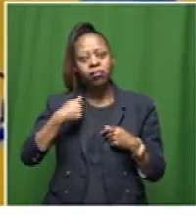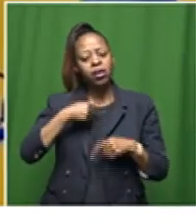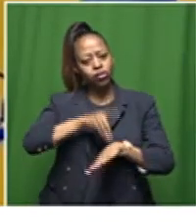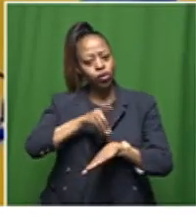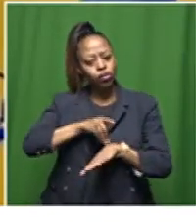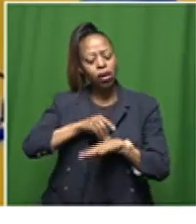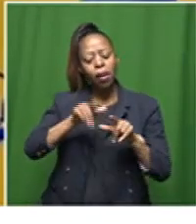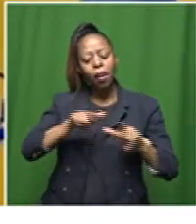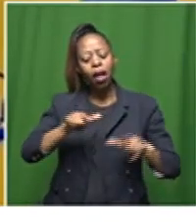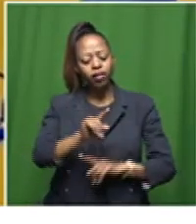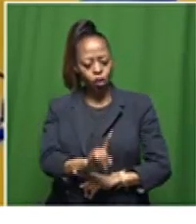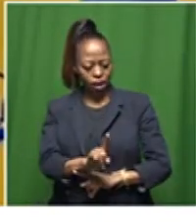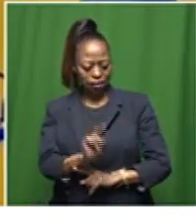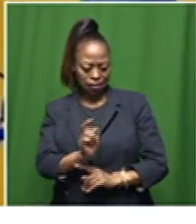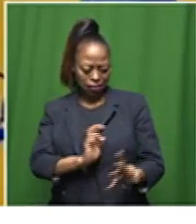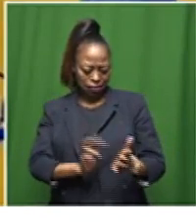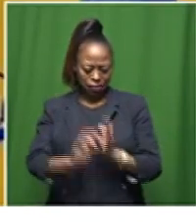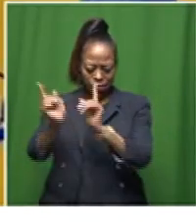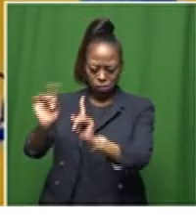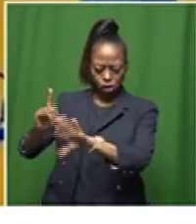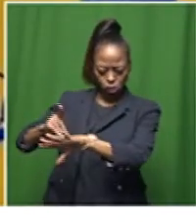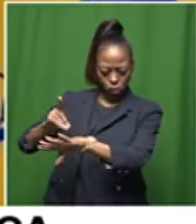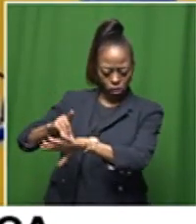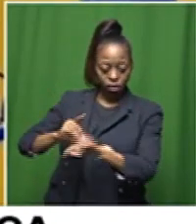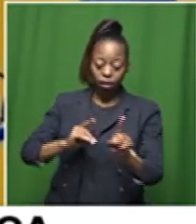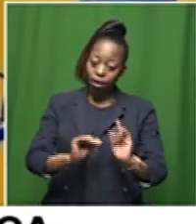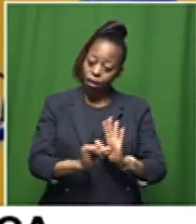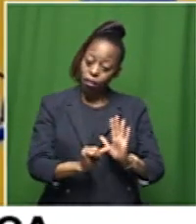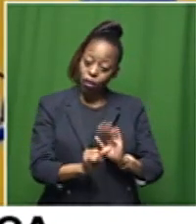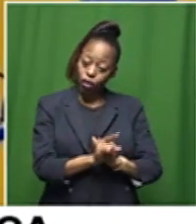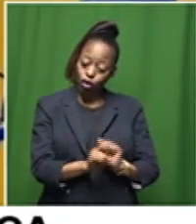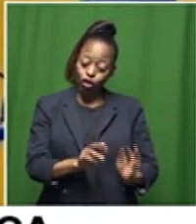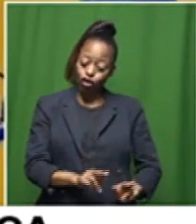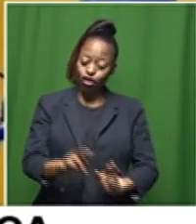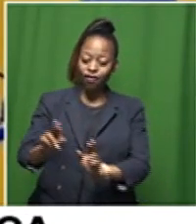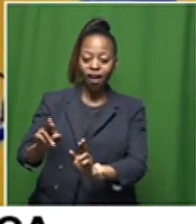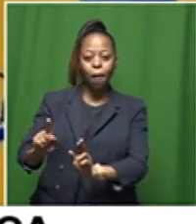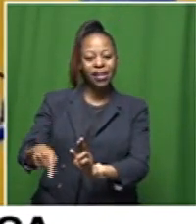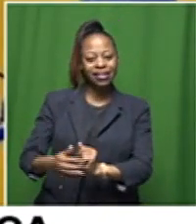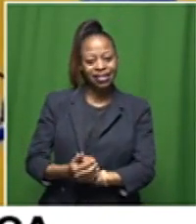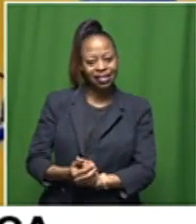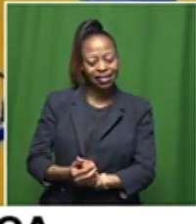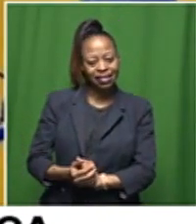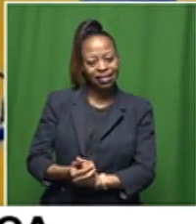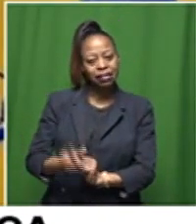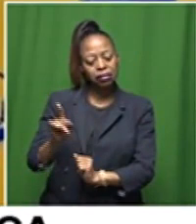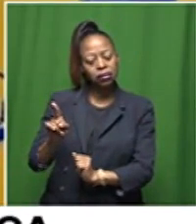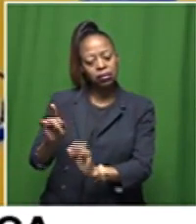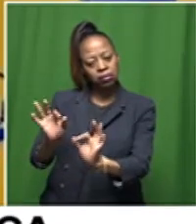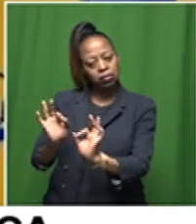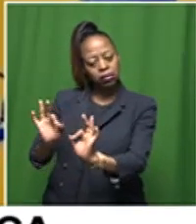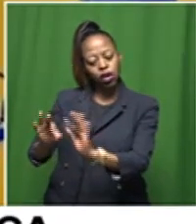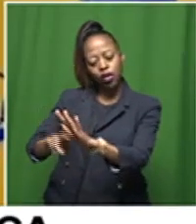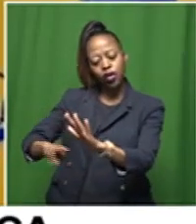you are a level 1, this requires specialist care, it is important for you to refer the patient to a